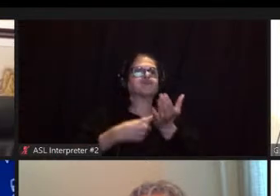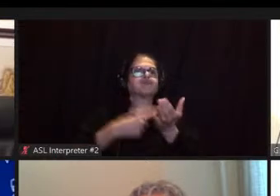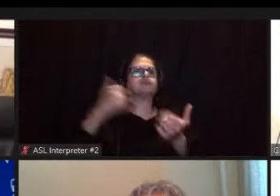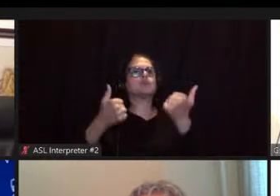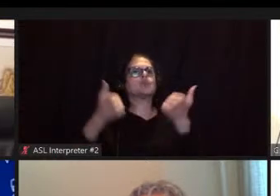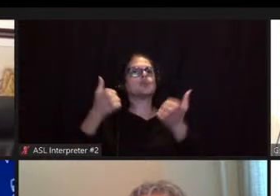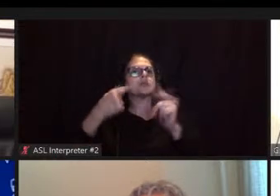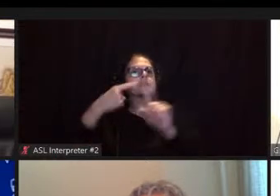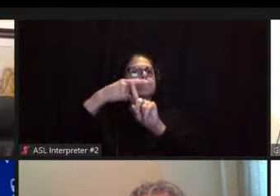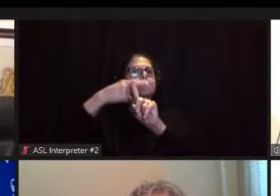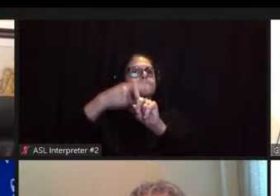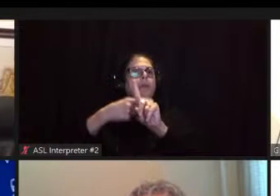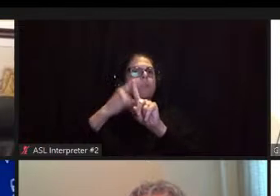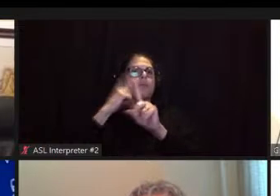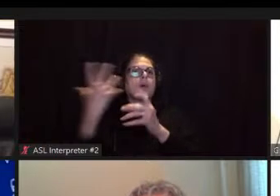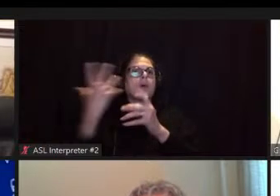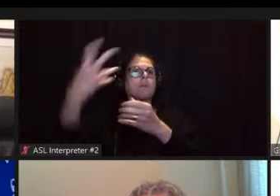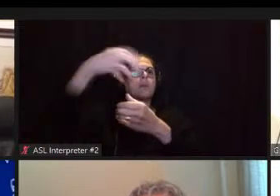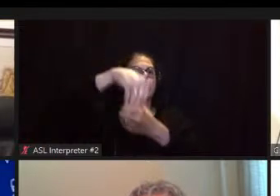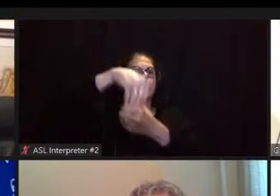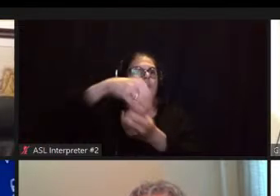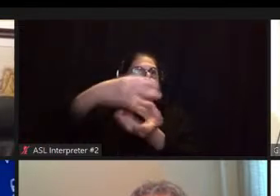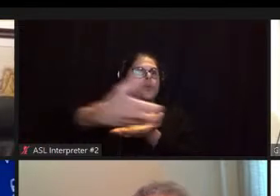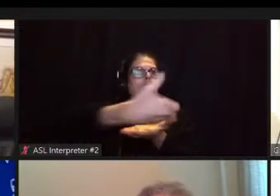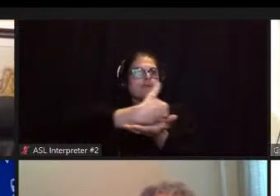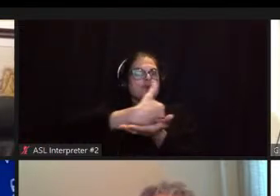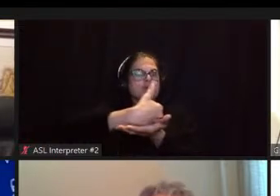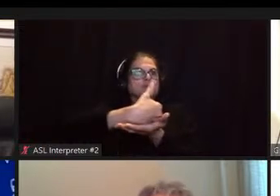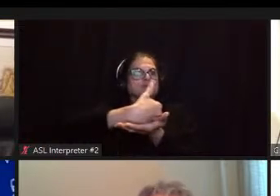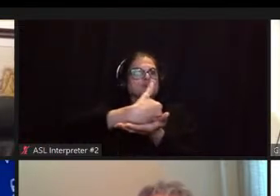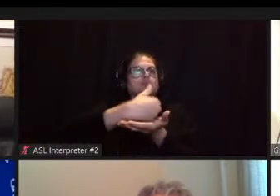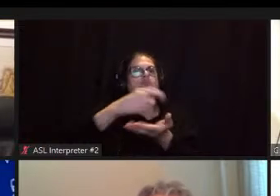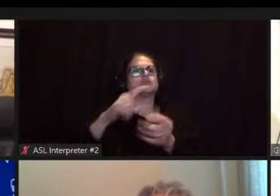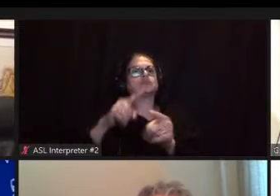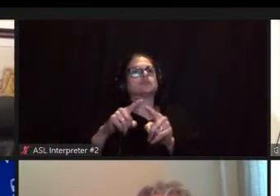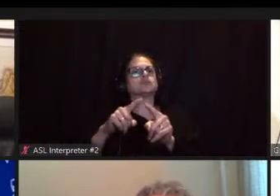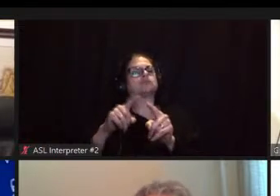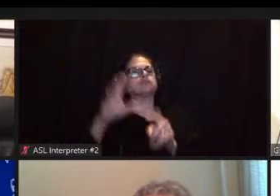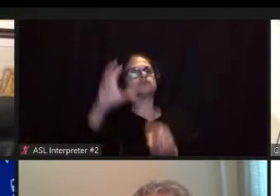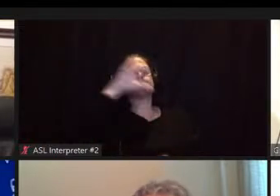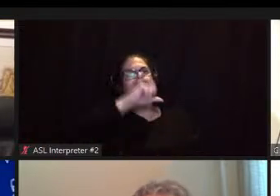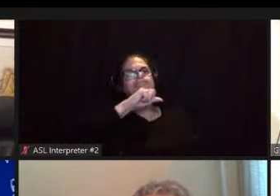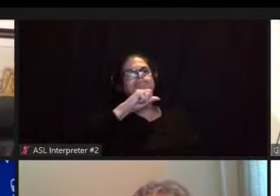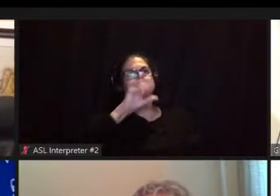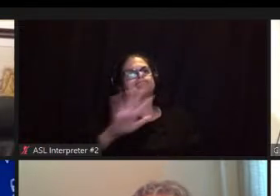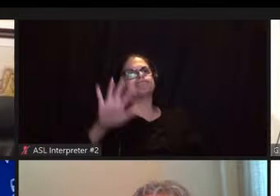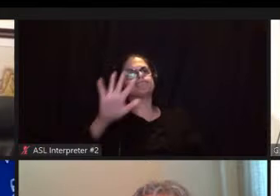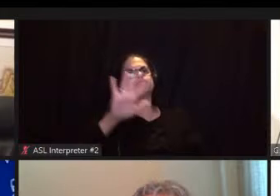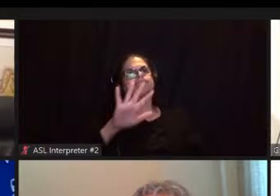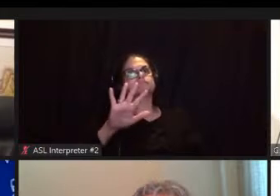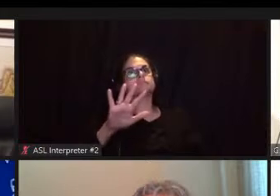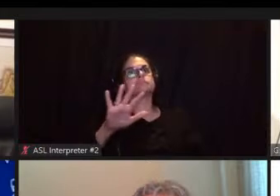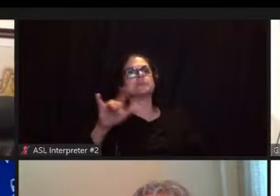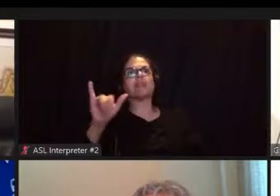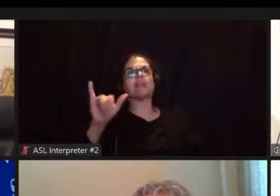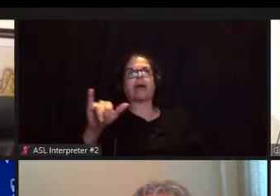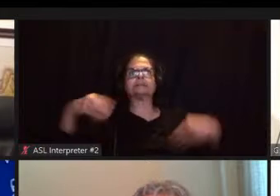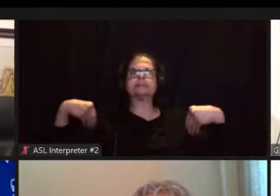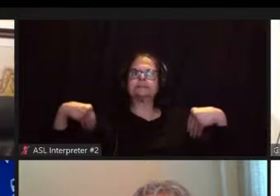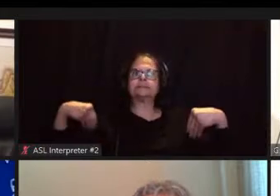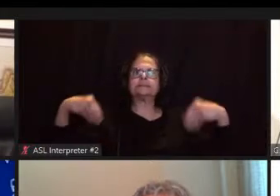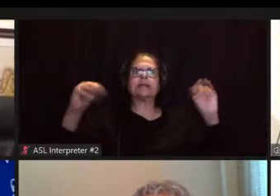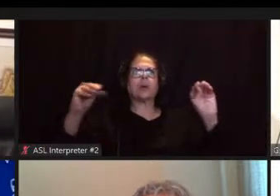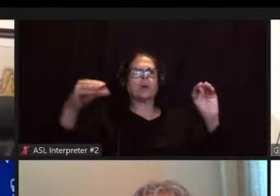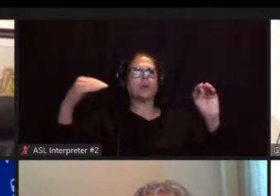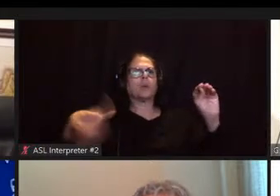fall into in regard to the revenues that we receive, but we estimate based on the size of the transaction that's been reported in the